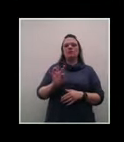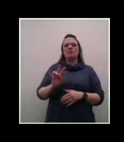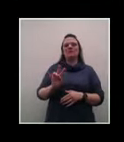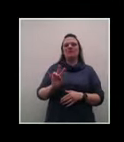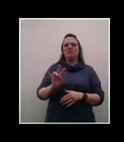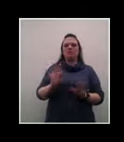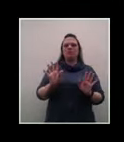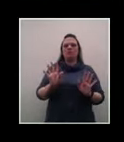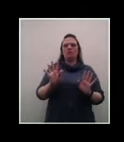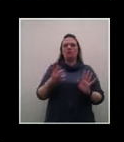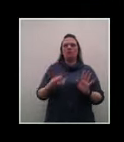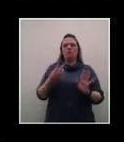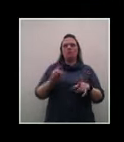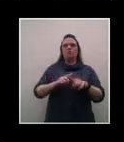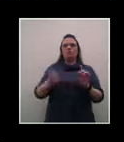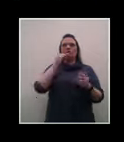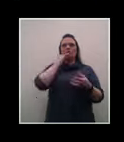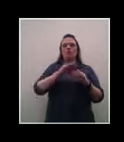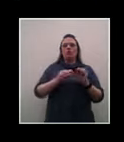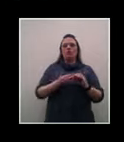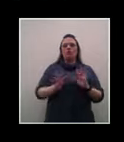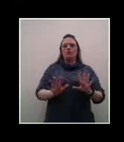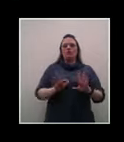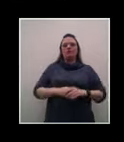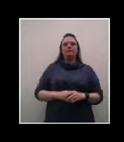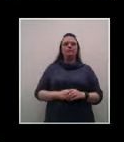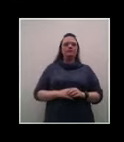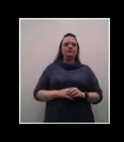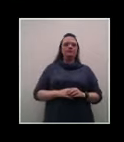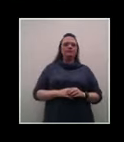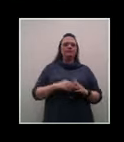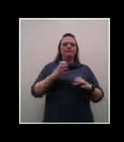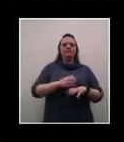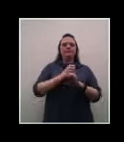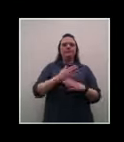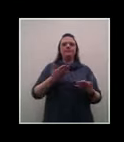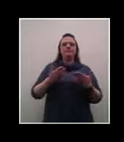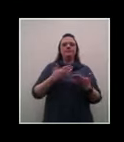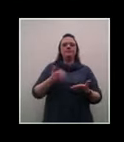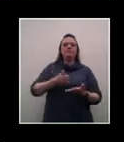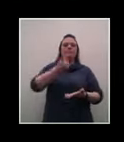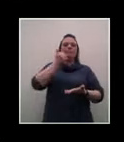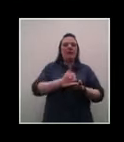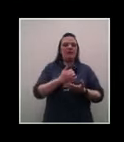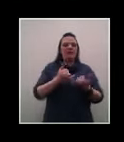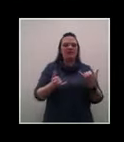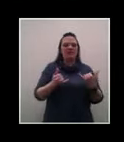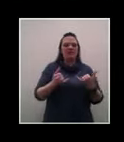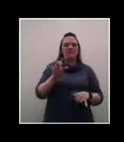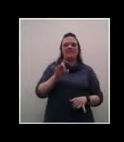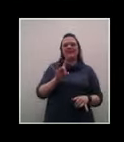716-830-7007. So I just want to, there's a little error on the screen there. But the Crisis Services Helpline is